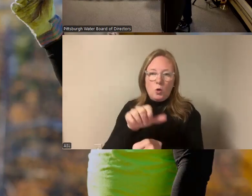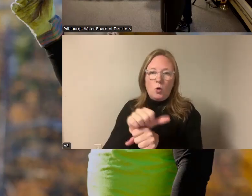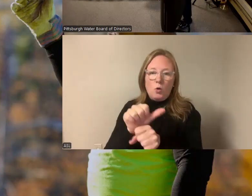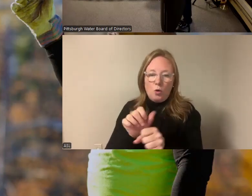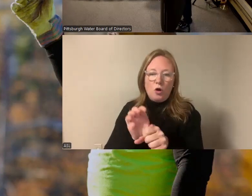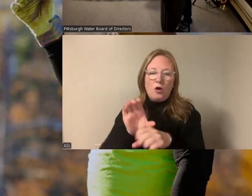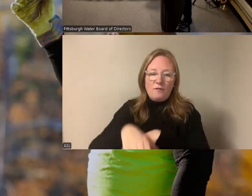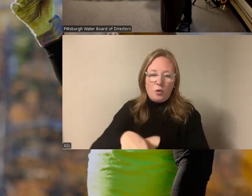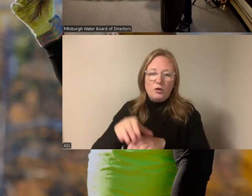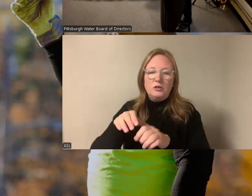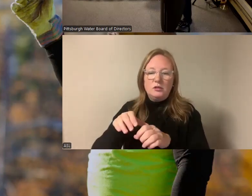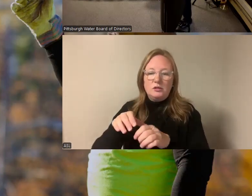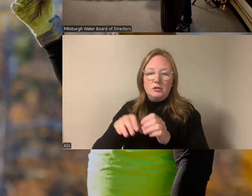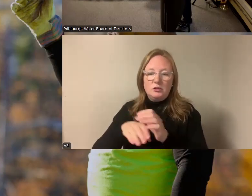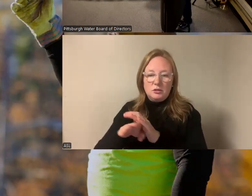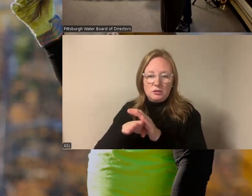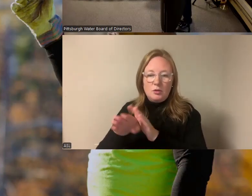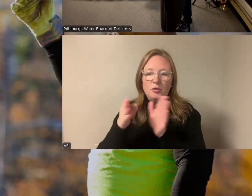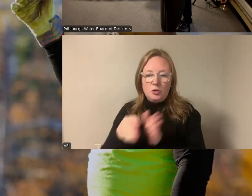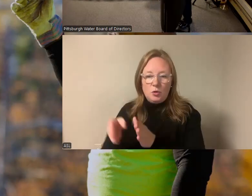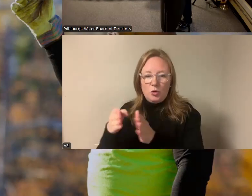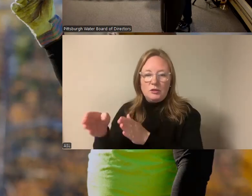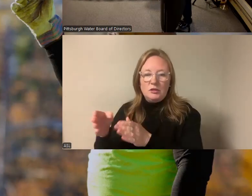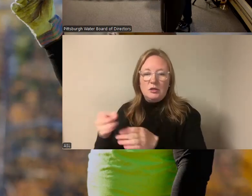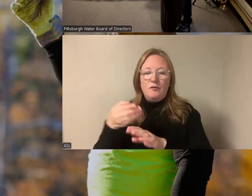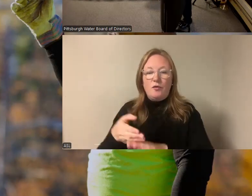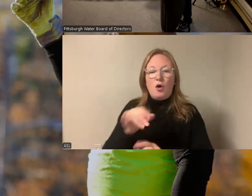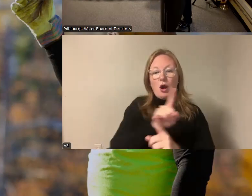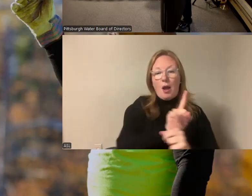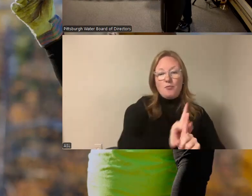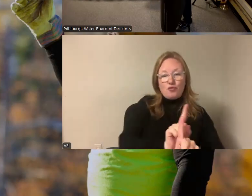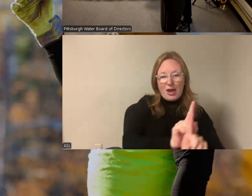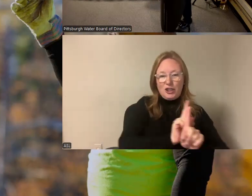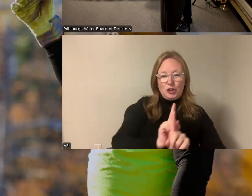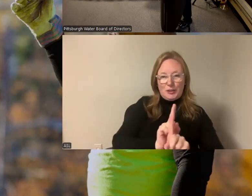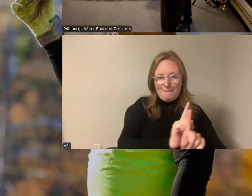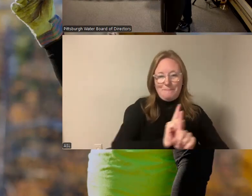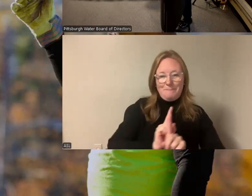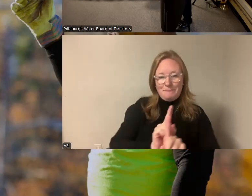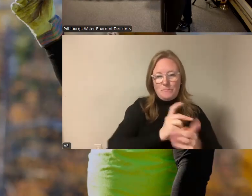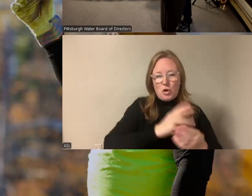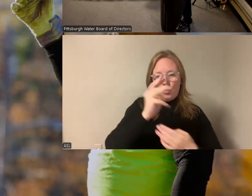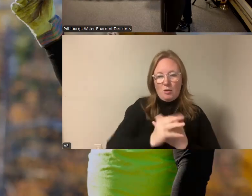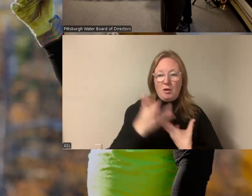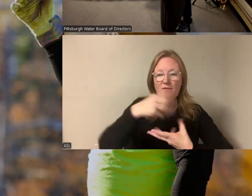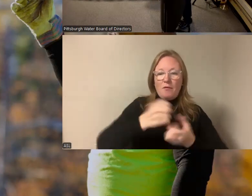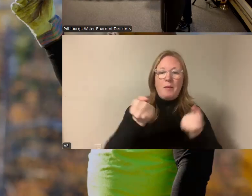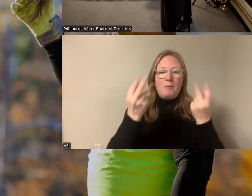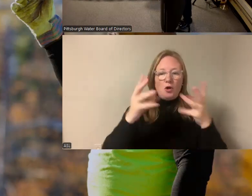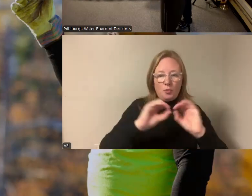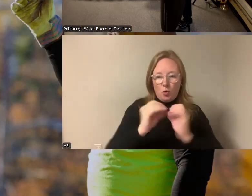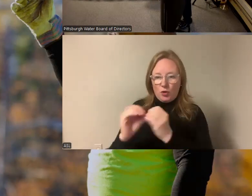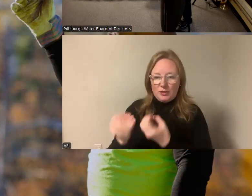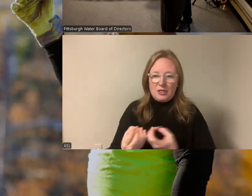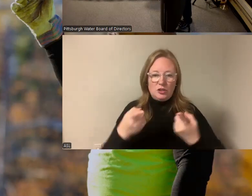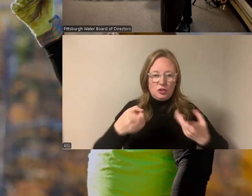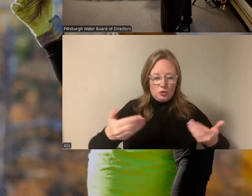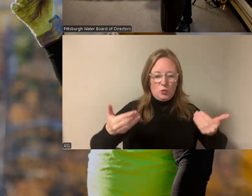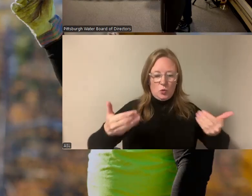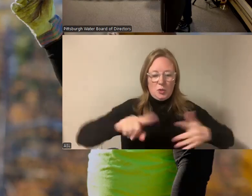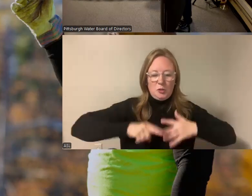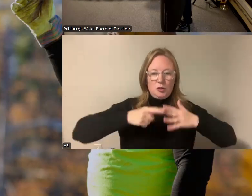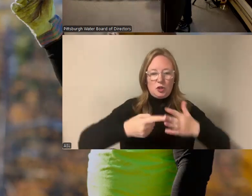development organization, to implement a pre-apprenticeship program involving multiple organizations to implement